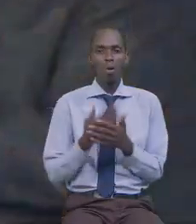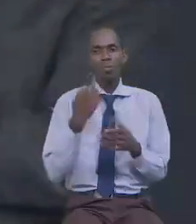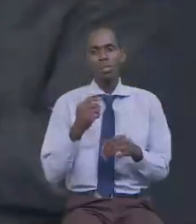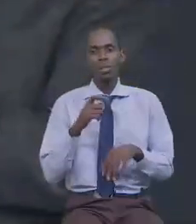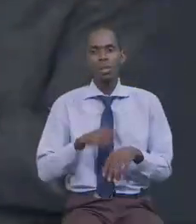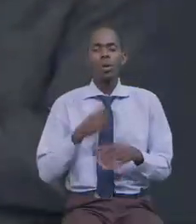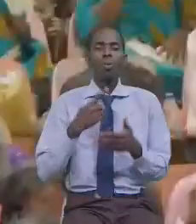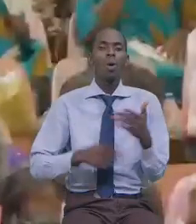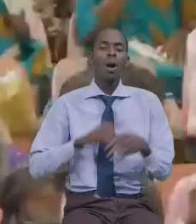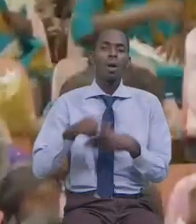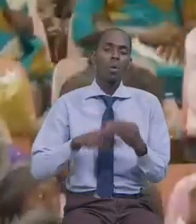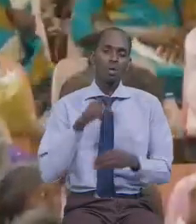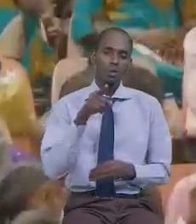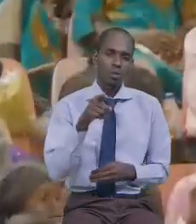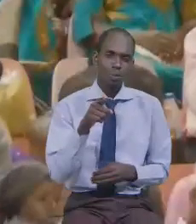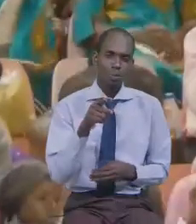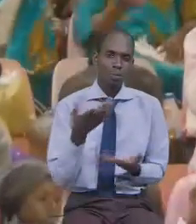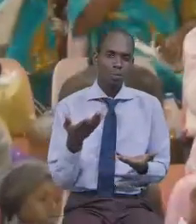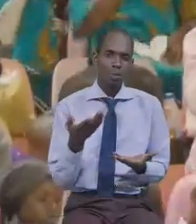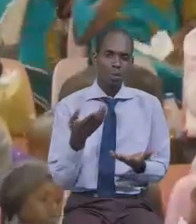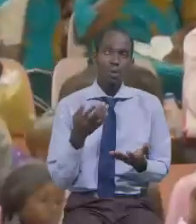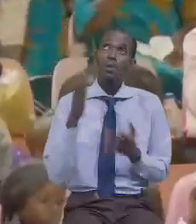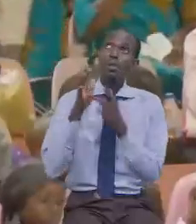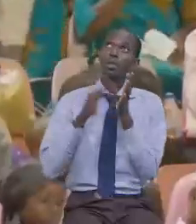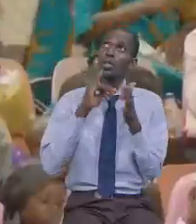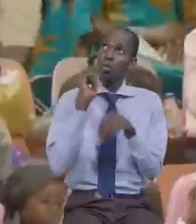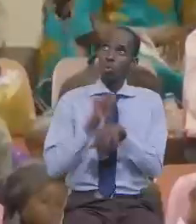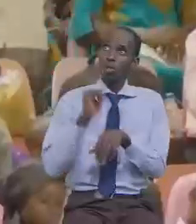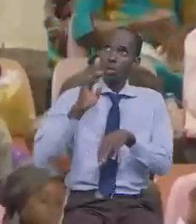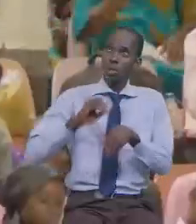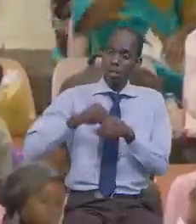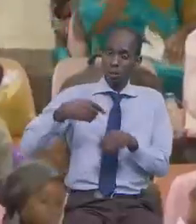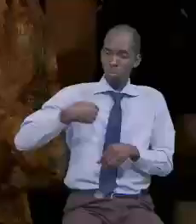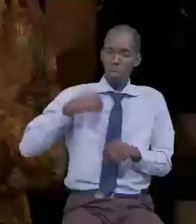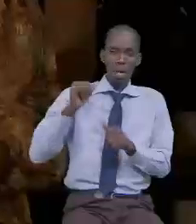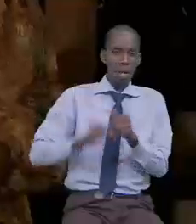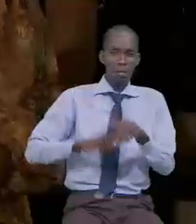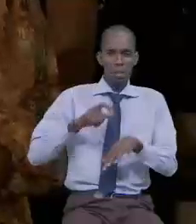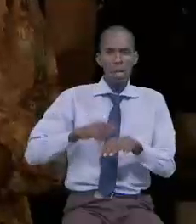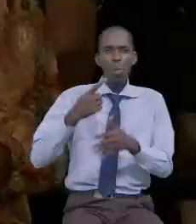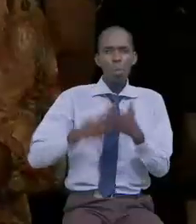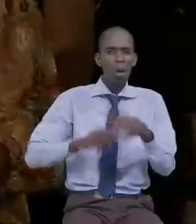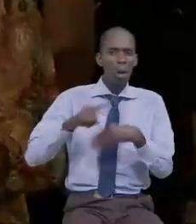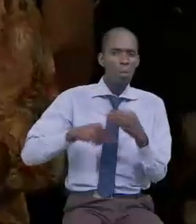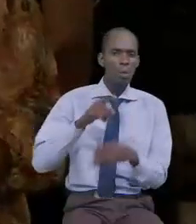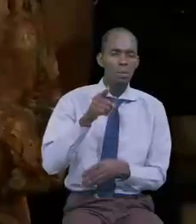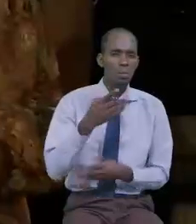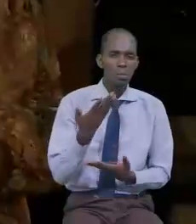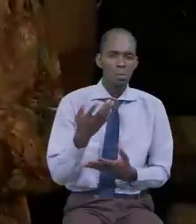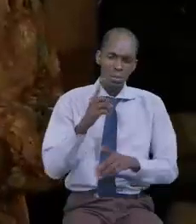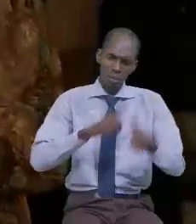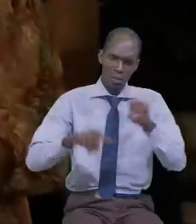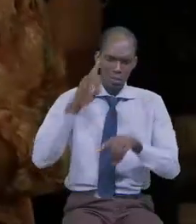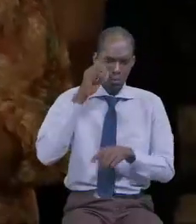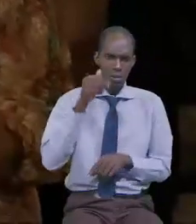you? I said, how about you? How about you? Jesus is working in